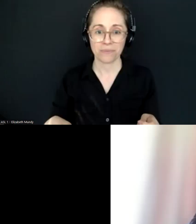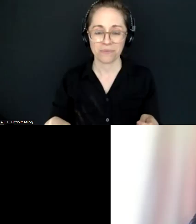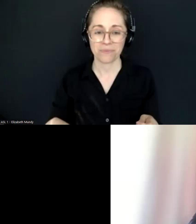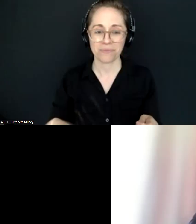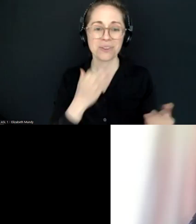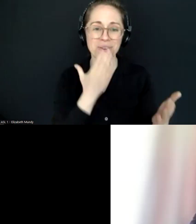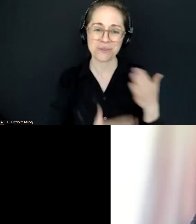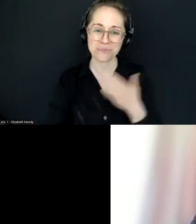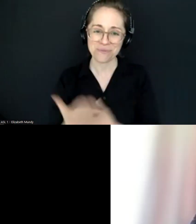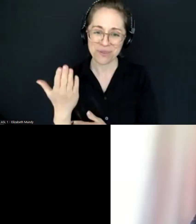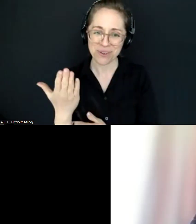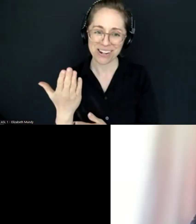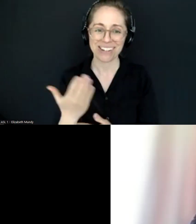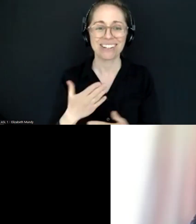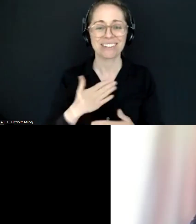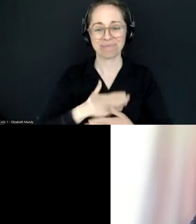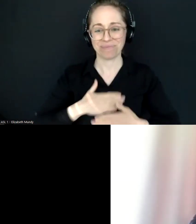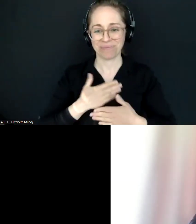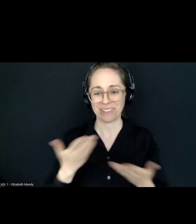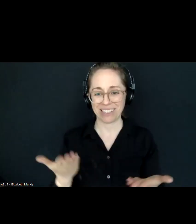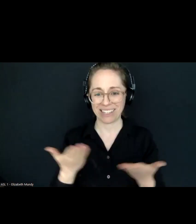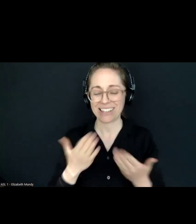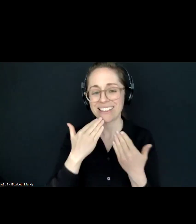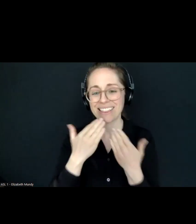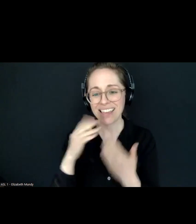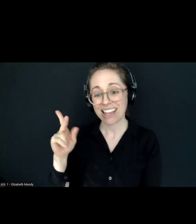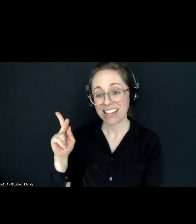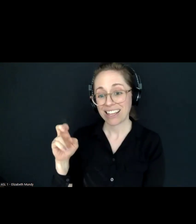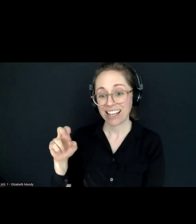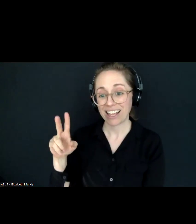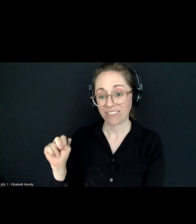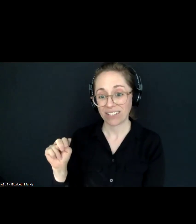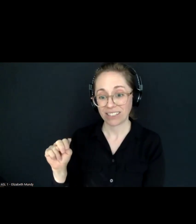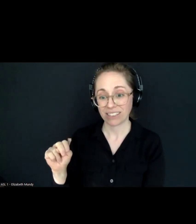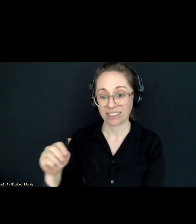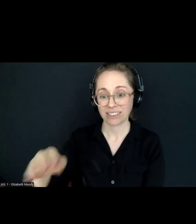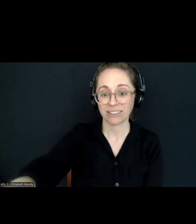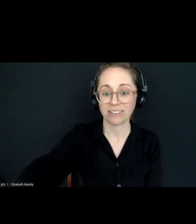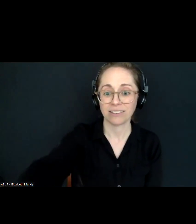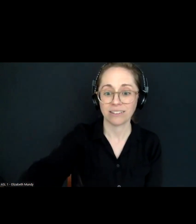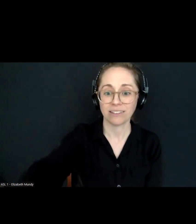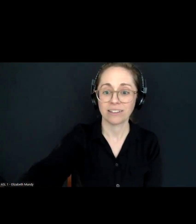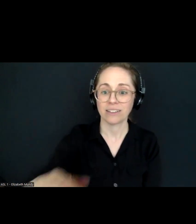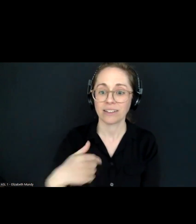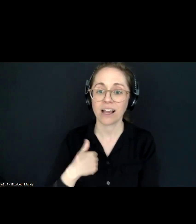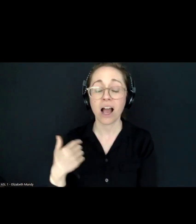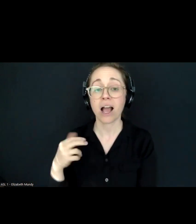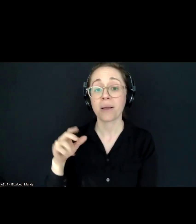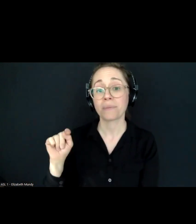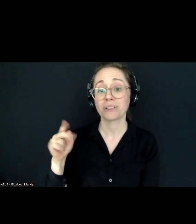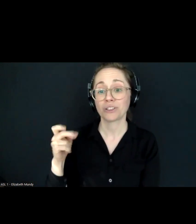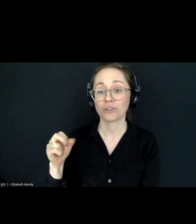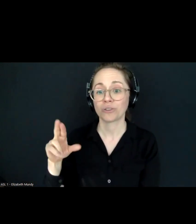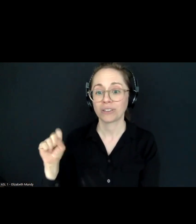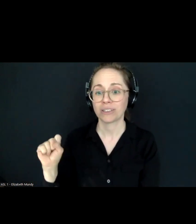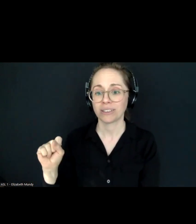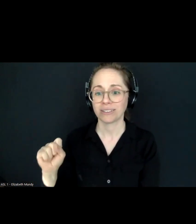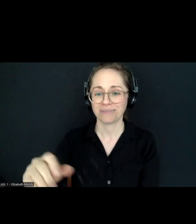morning, and it's a pleasure to be here today. Thanks, Kevin. So I'm Sarita Mohanty. I am serve as the president and CEO of the